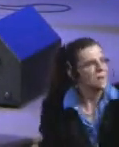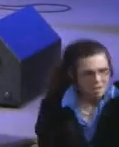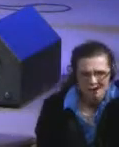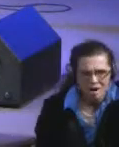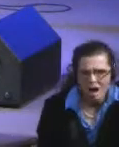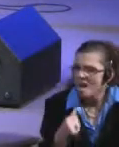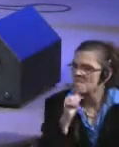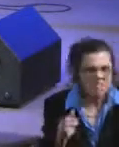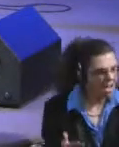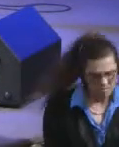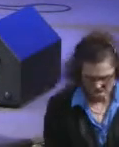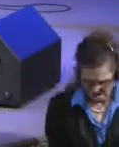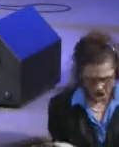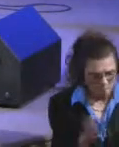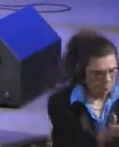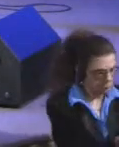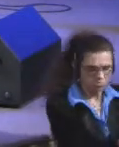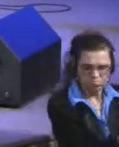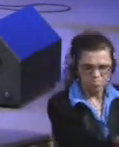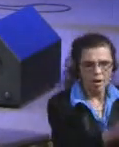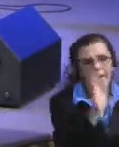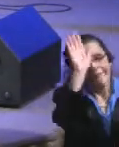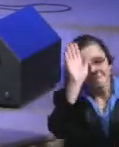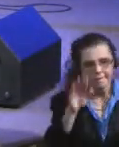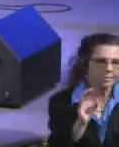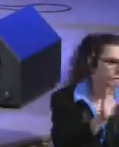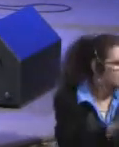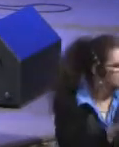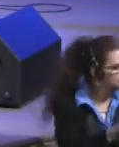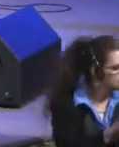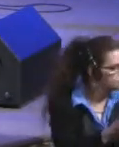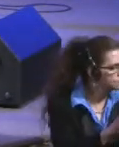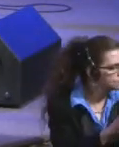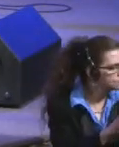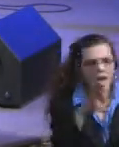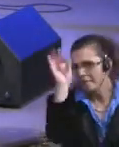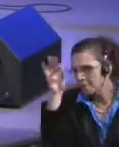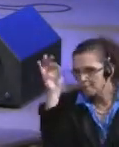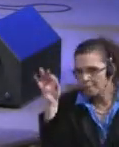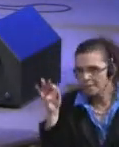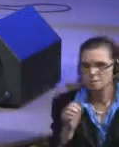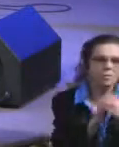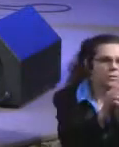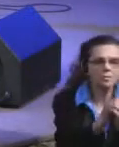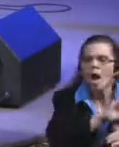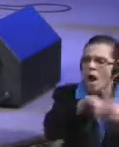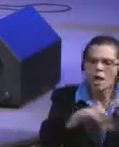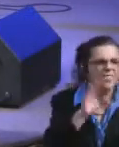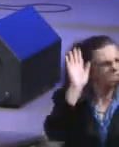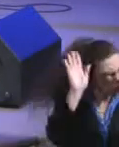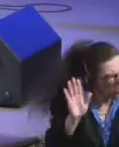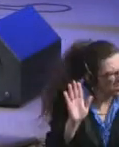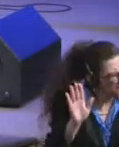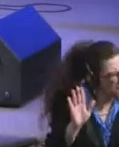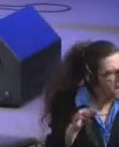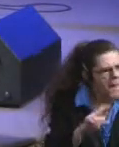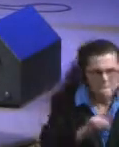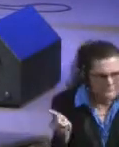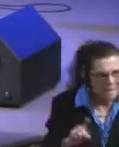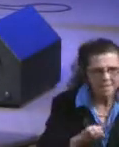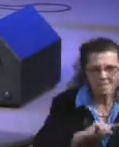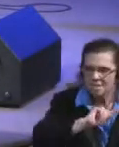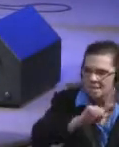our programs. It's not because of our Sunday school service. Not because of the preaching or the worship. All of that stuff's wonderful and great. But the